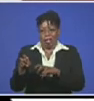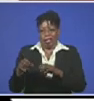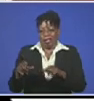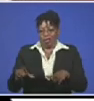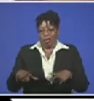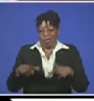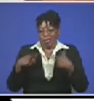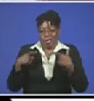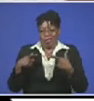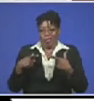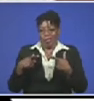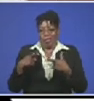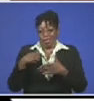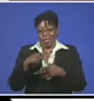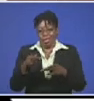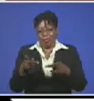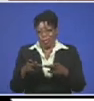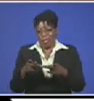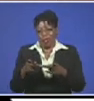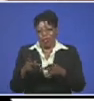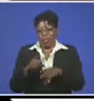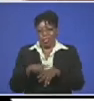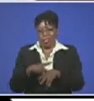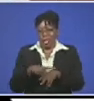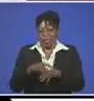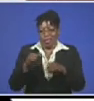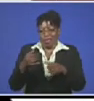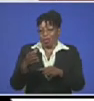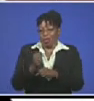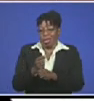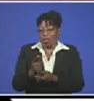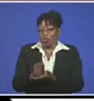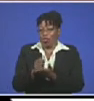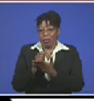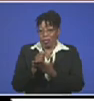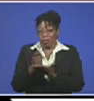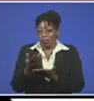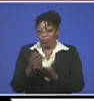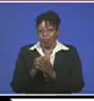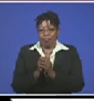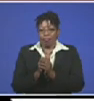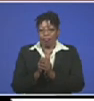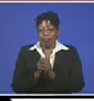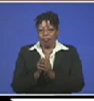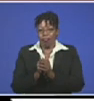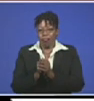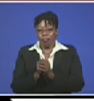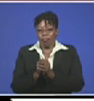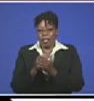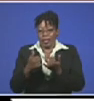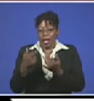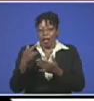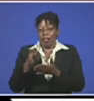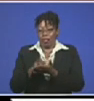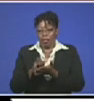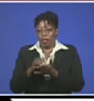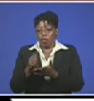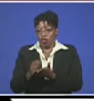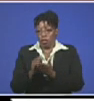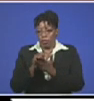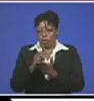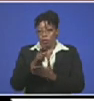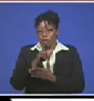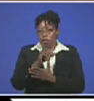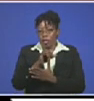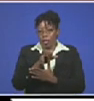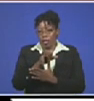reside somewhere for a period of time just to receive treatment. So the radiation treatments